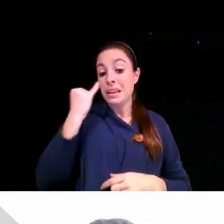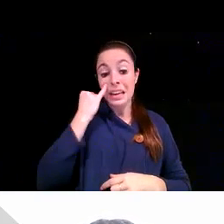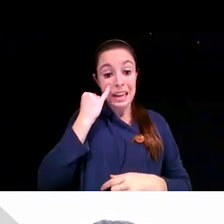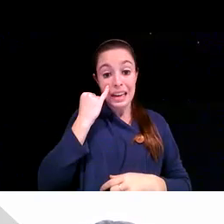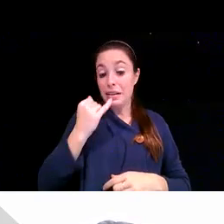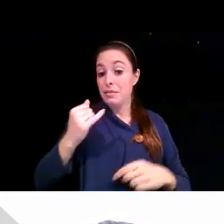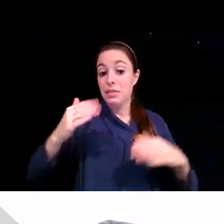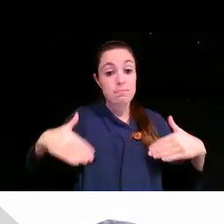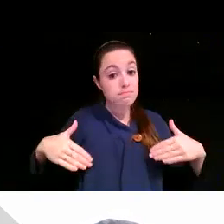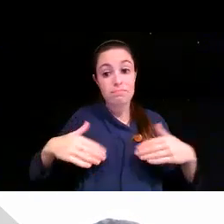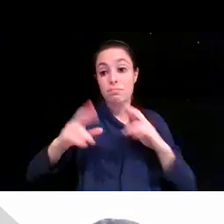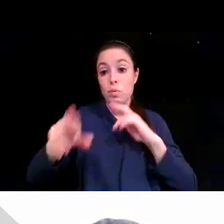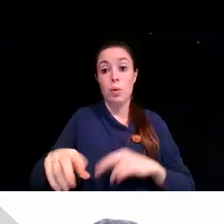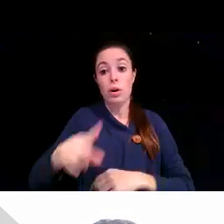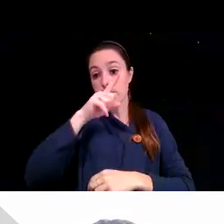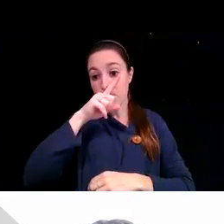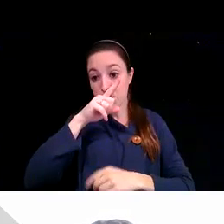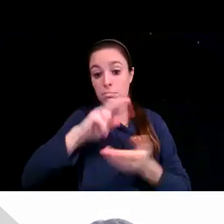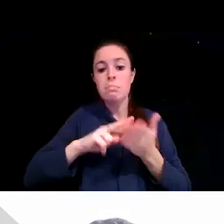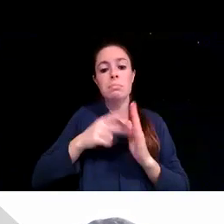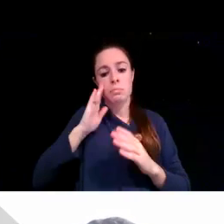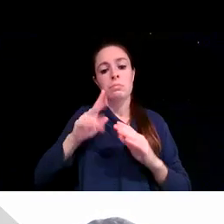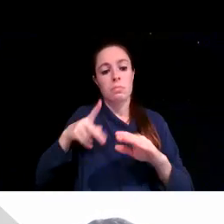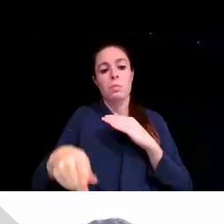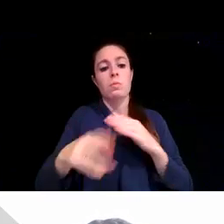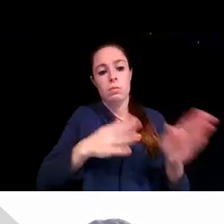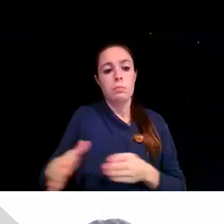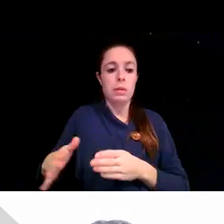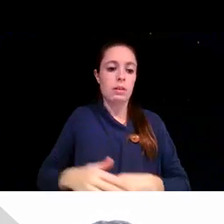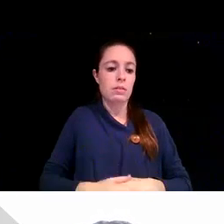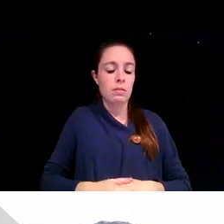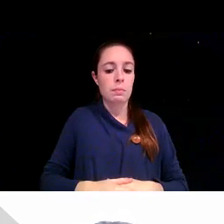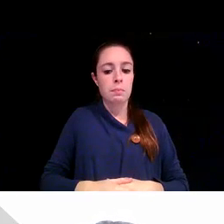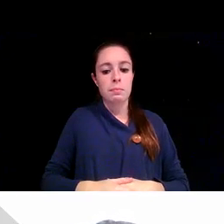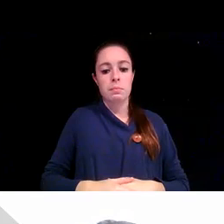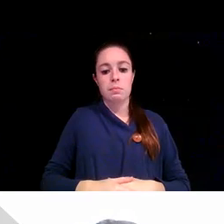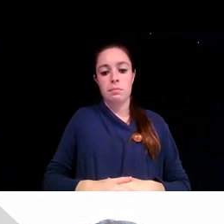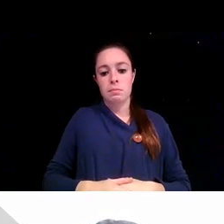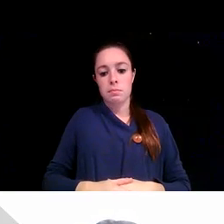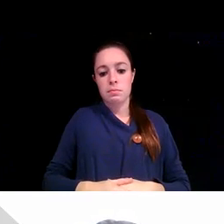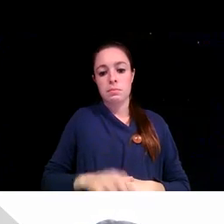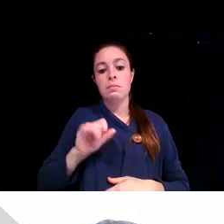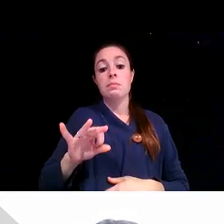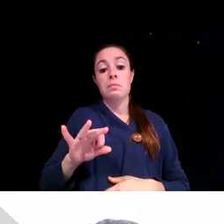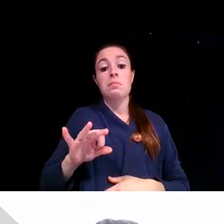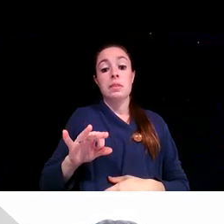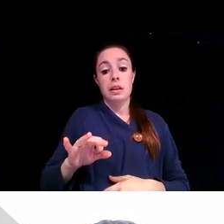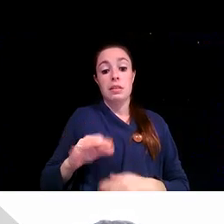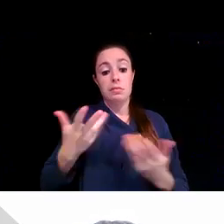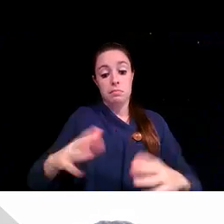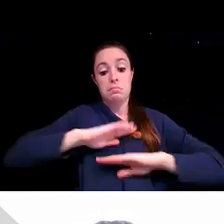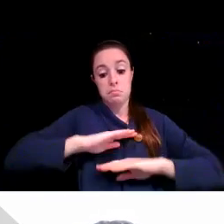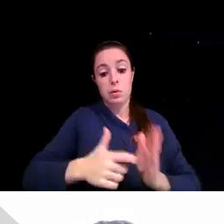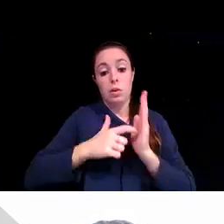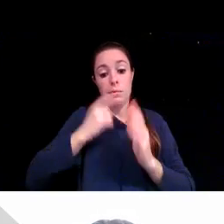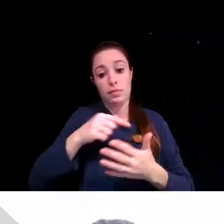documents can also terminate your Essential Plan coverage. So when you are determined eligible for Essential Plan